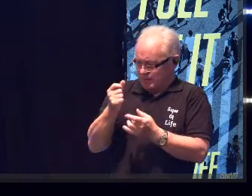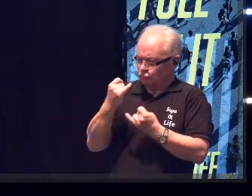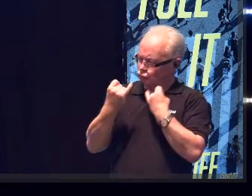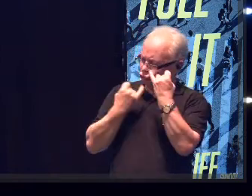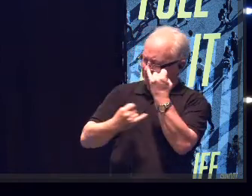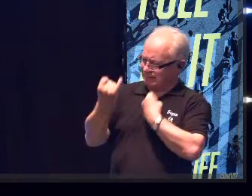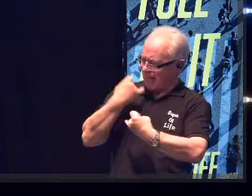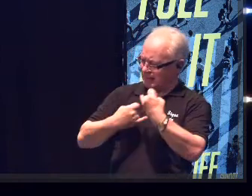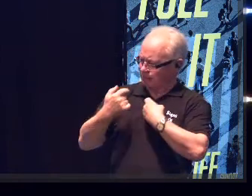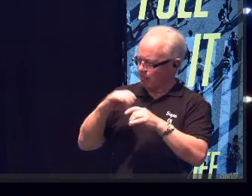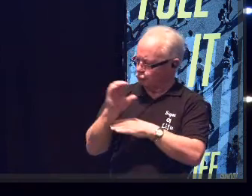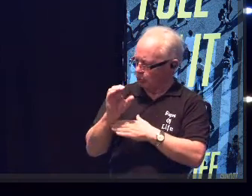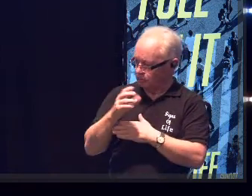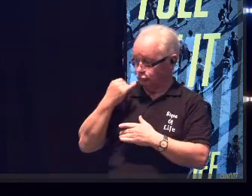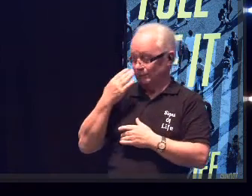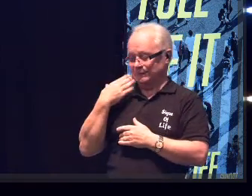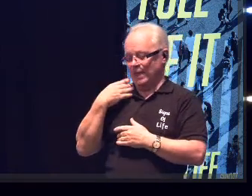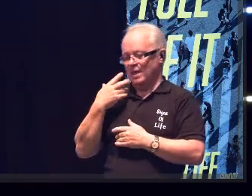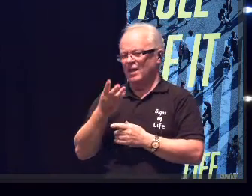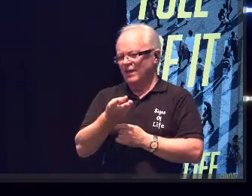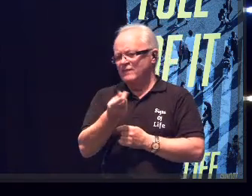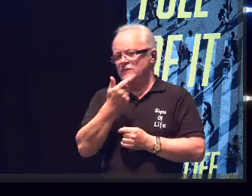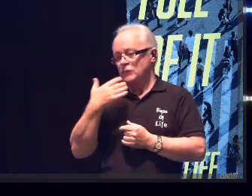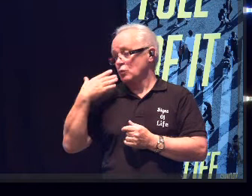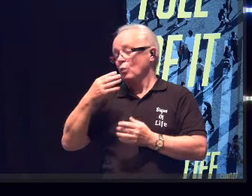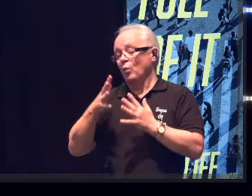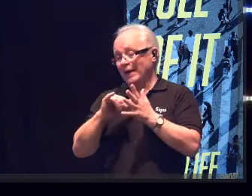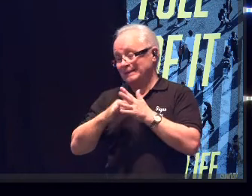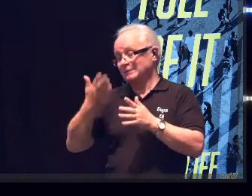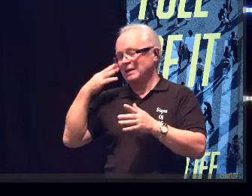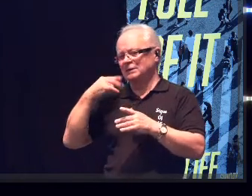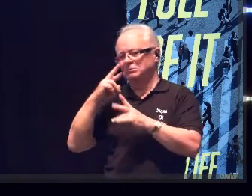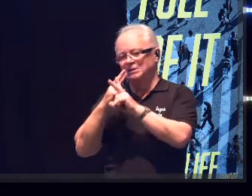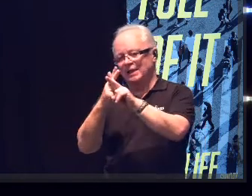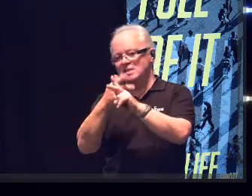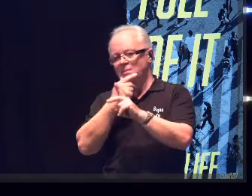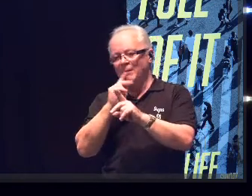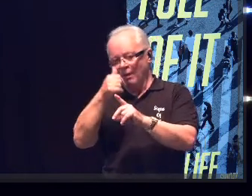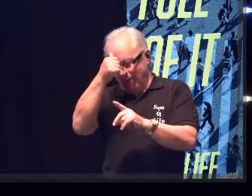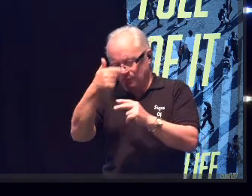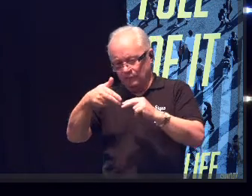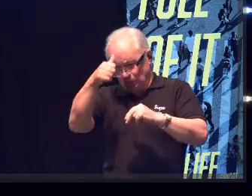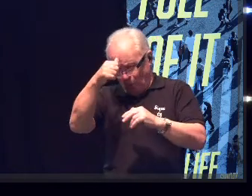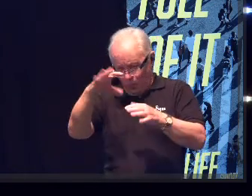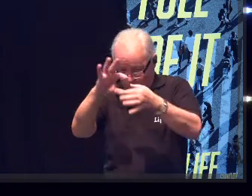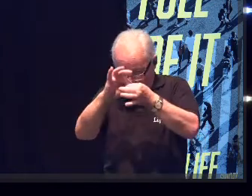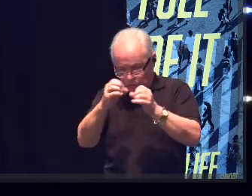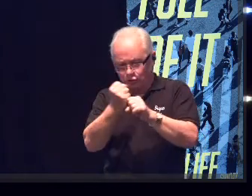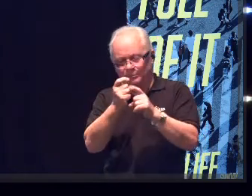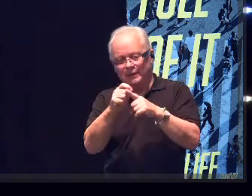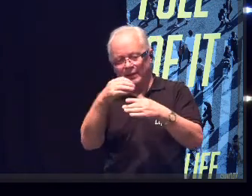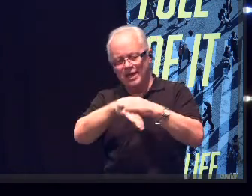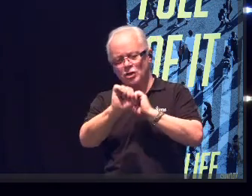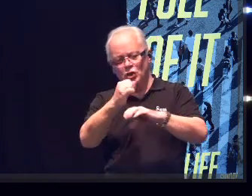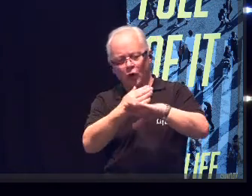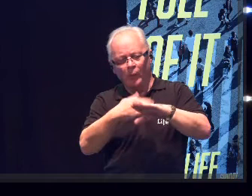You may well have had to experience some of it in your workplace or in school or even in your home